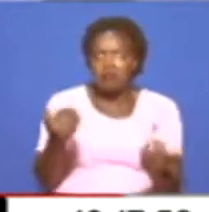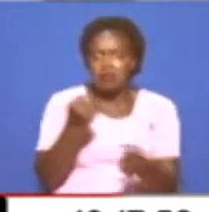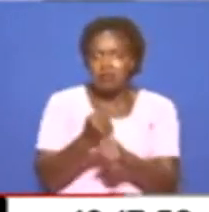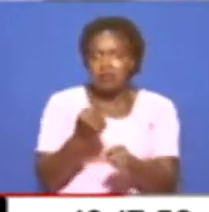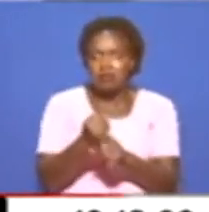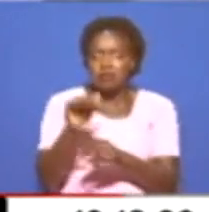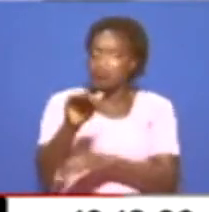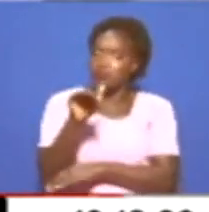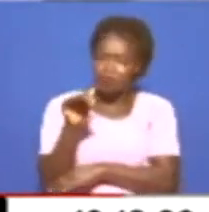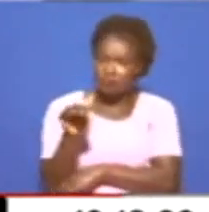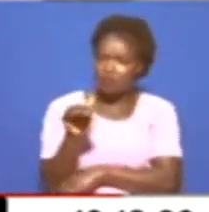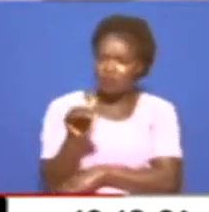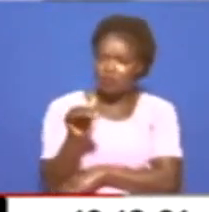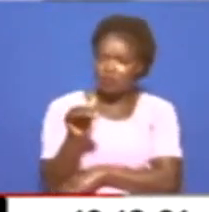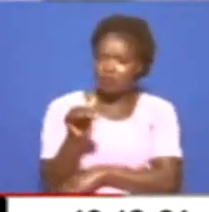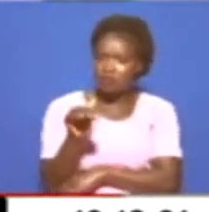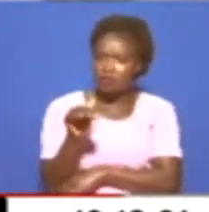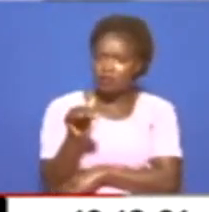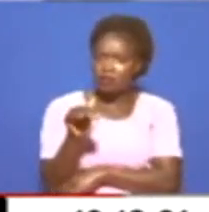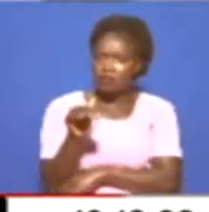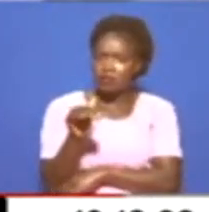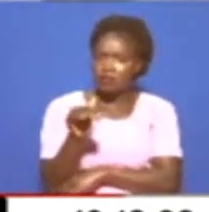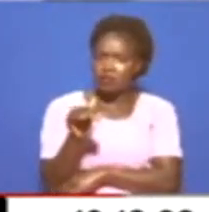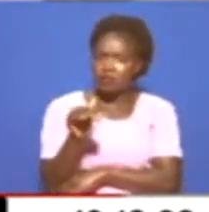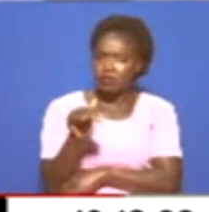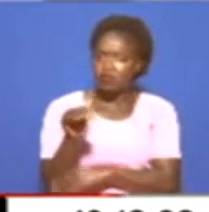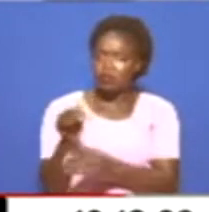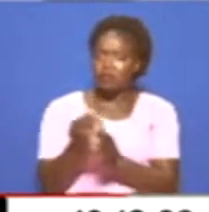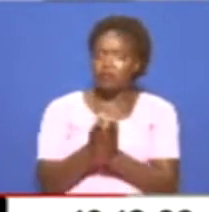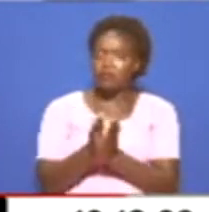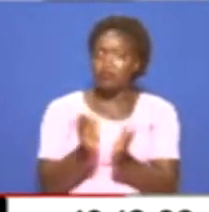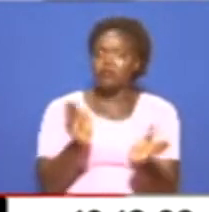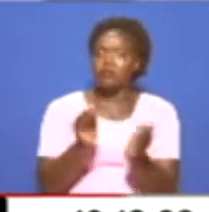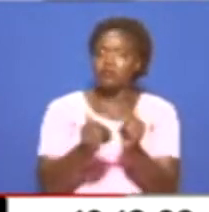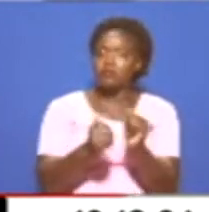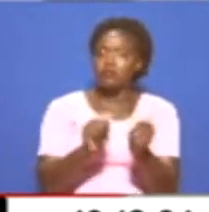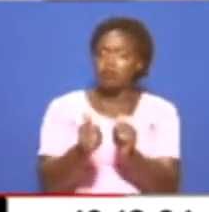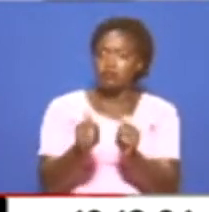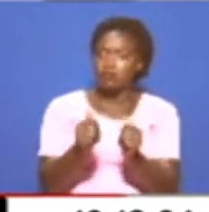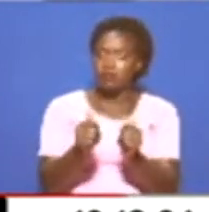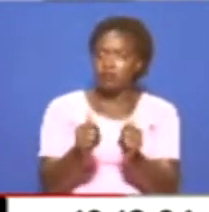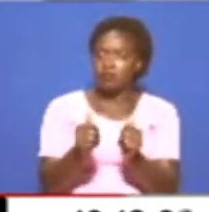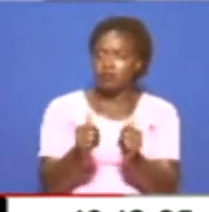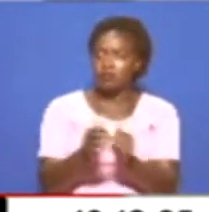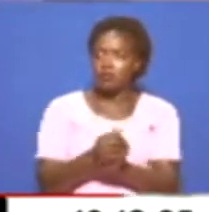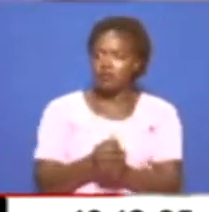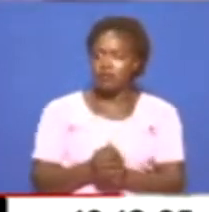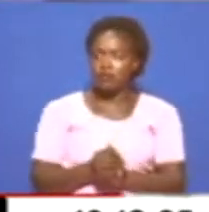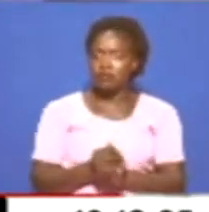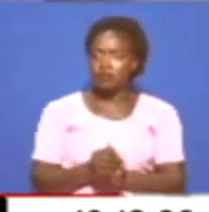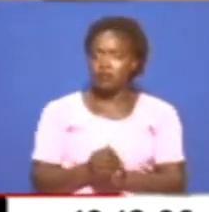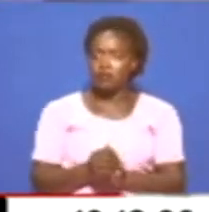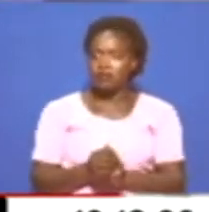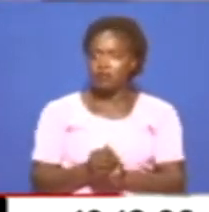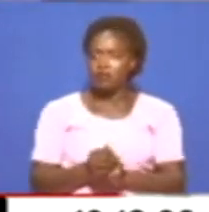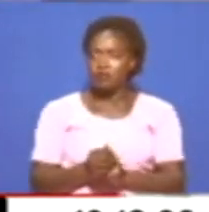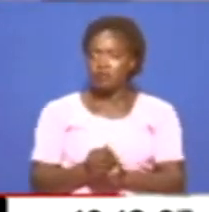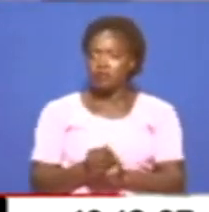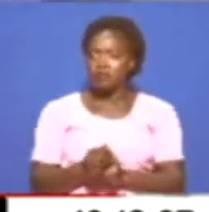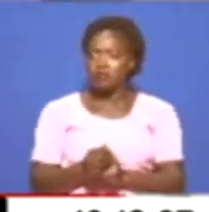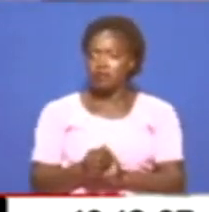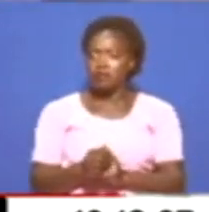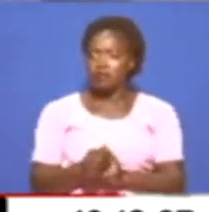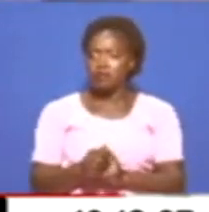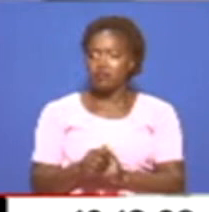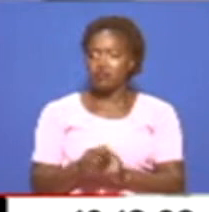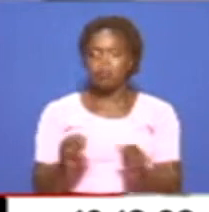ask the office of the ombudsman, yes. to take action. Okay. Yes. Of course, we cannot talk about it further because